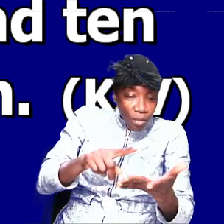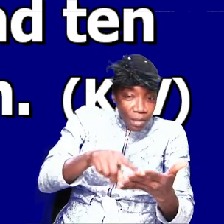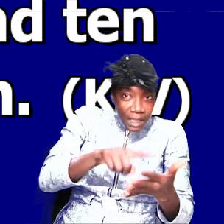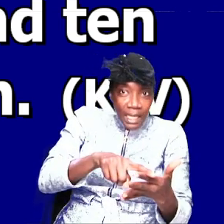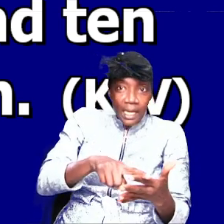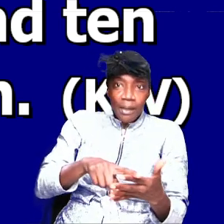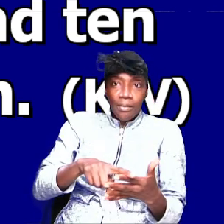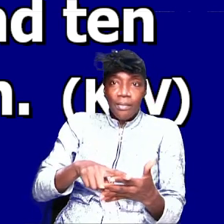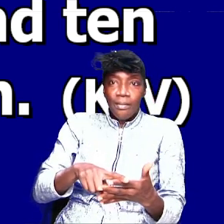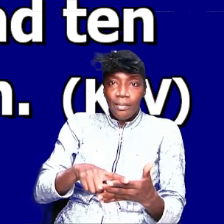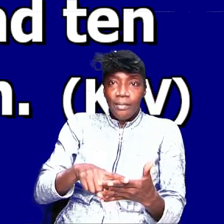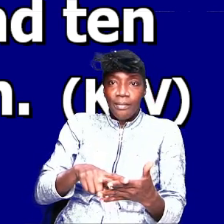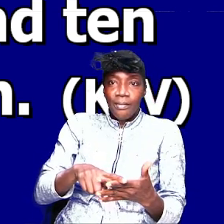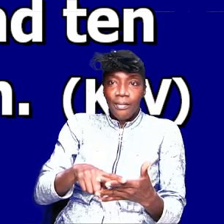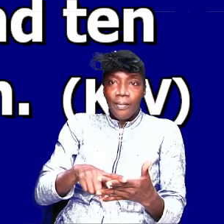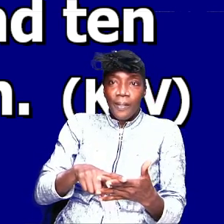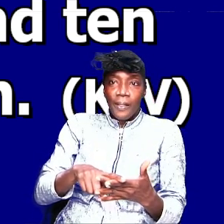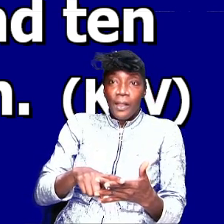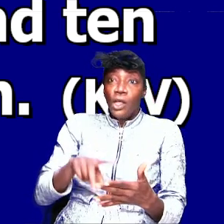in Telaim,